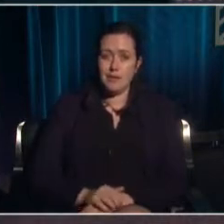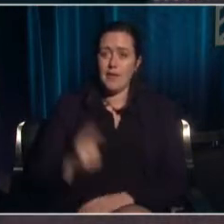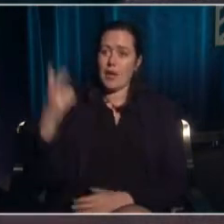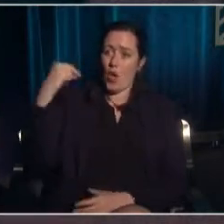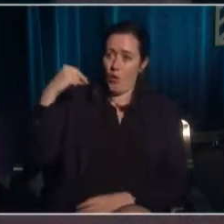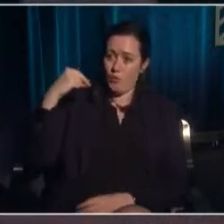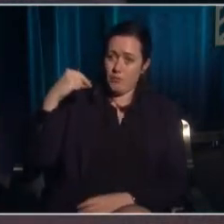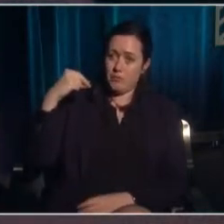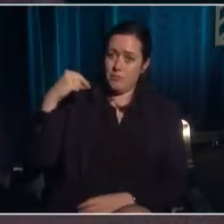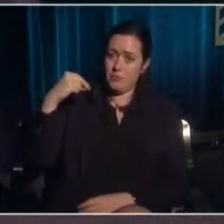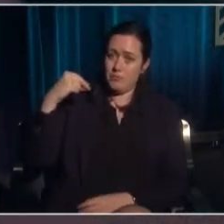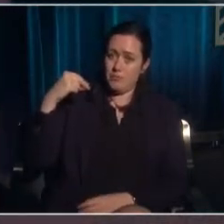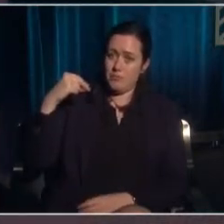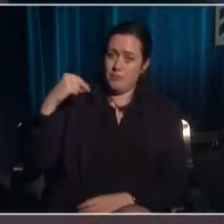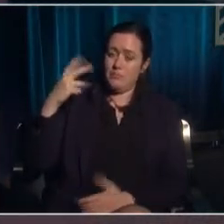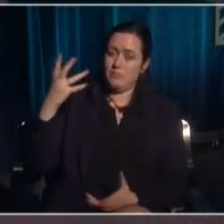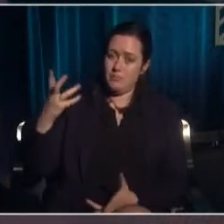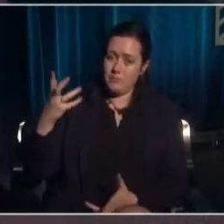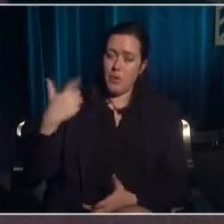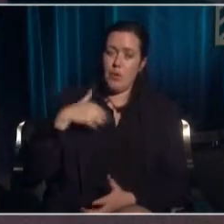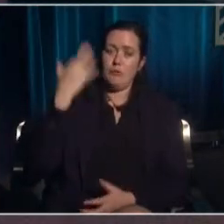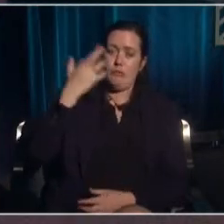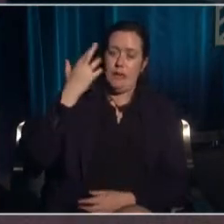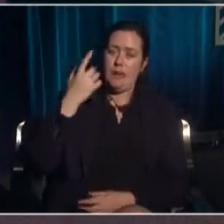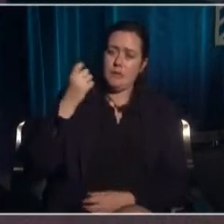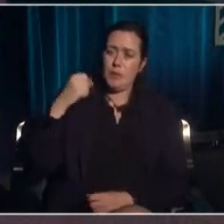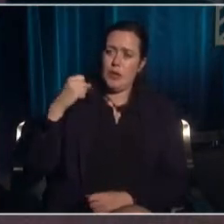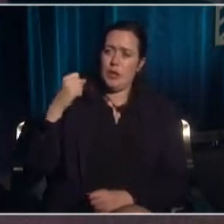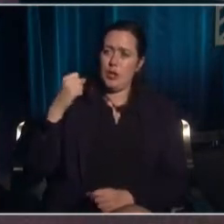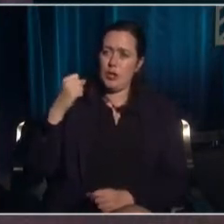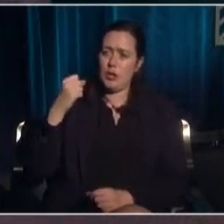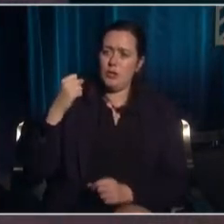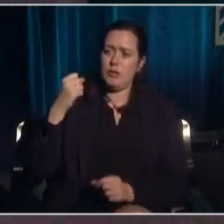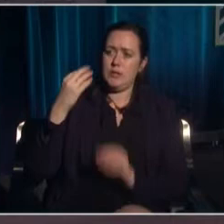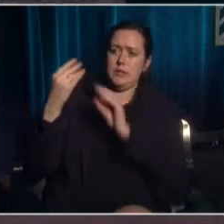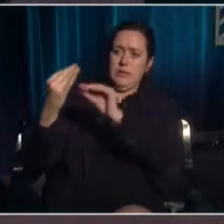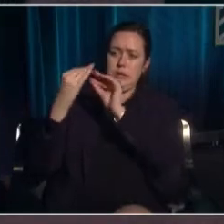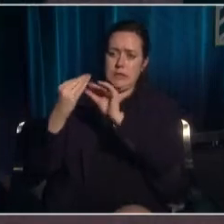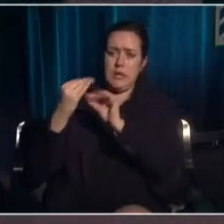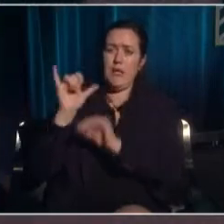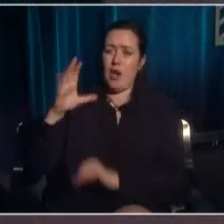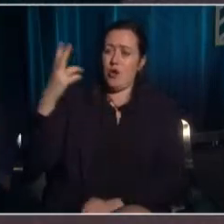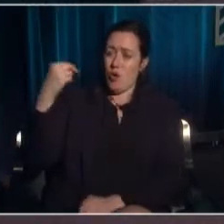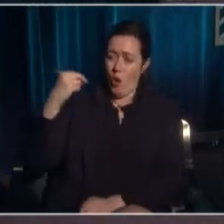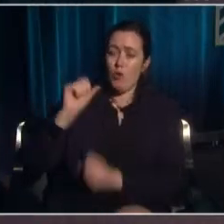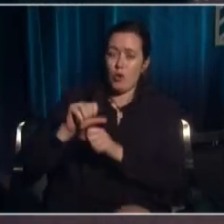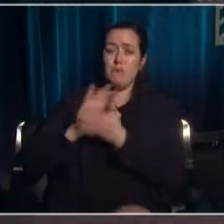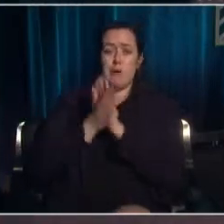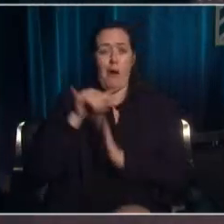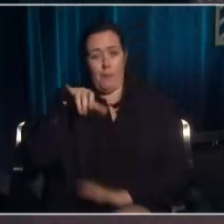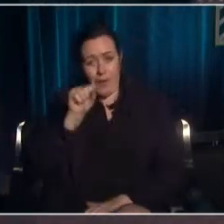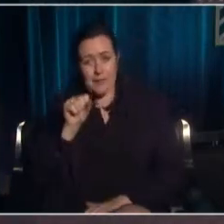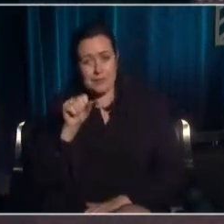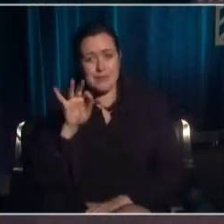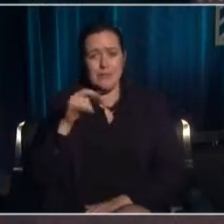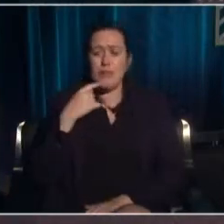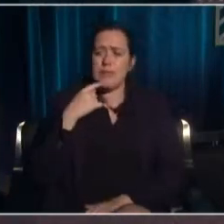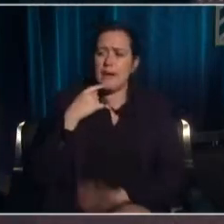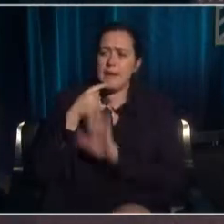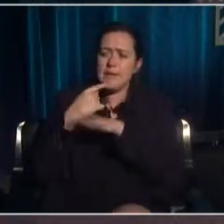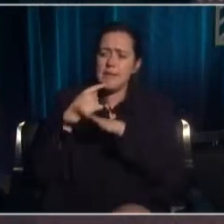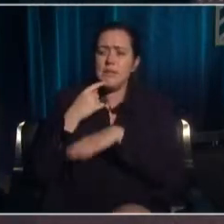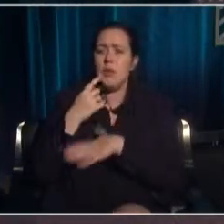no. And we realised that we could turn a no into a yes if we asked ourselves the question, what would